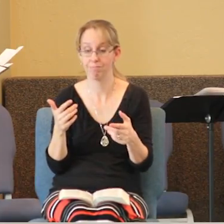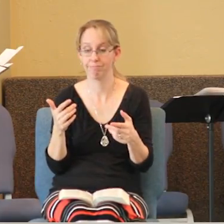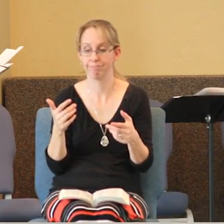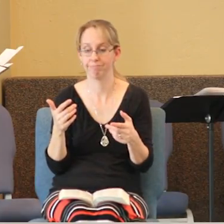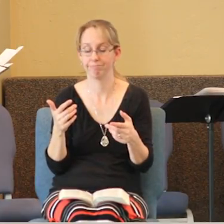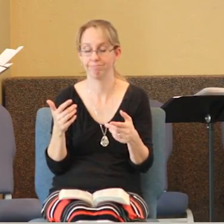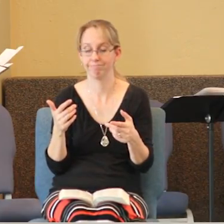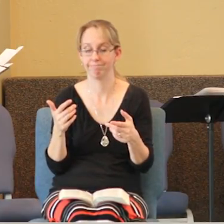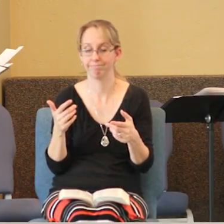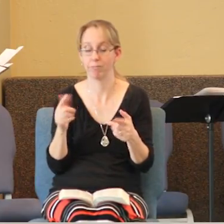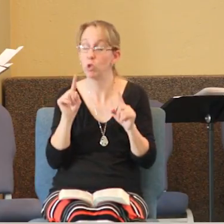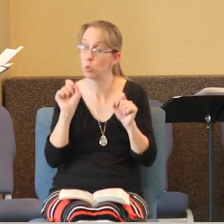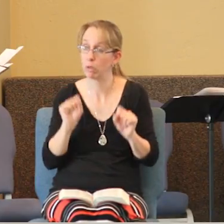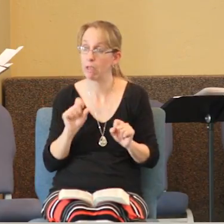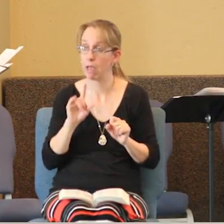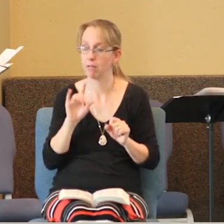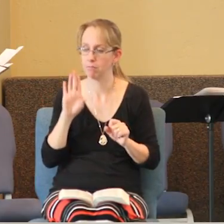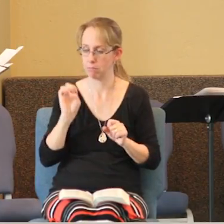light.